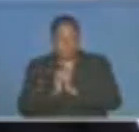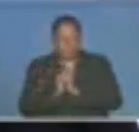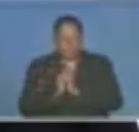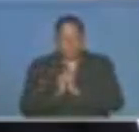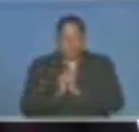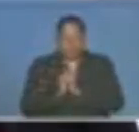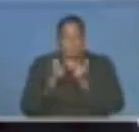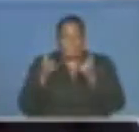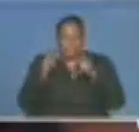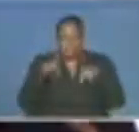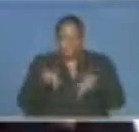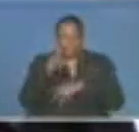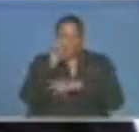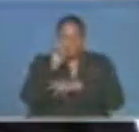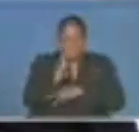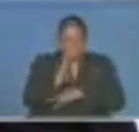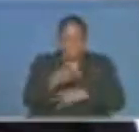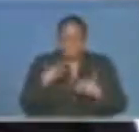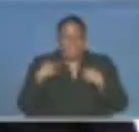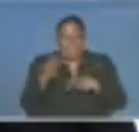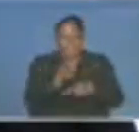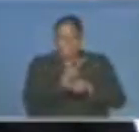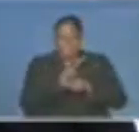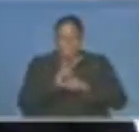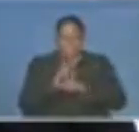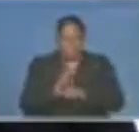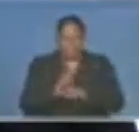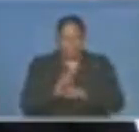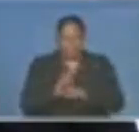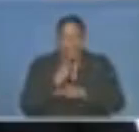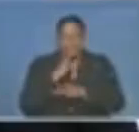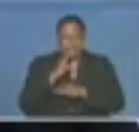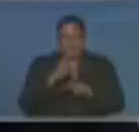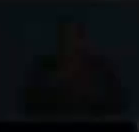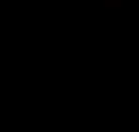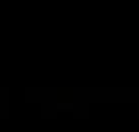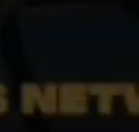Meanwhile, the persons who need health care are adversely affected.